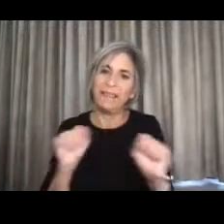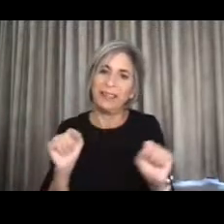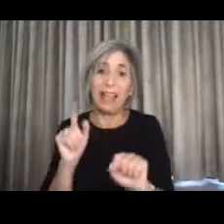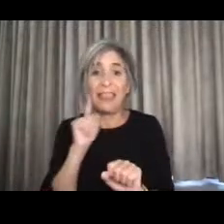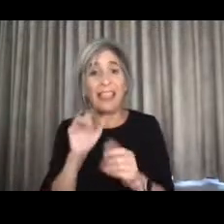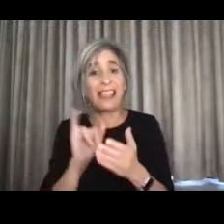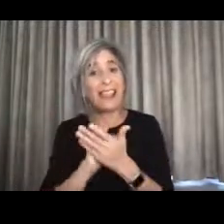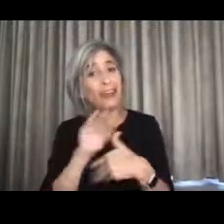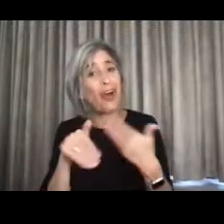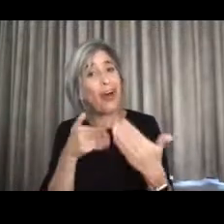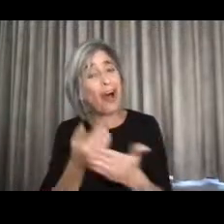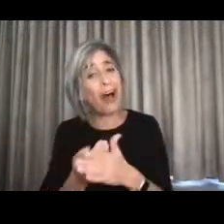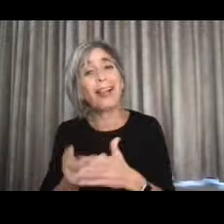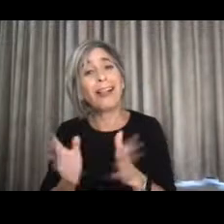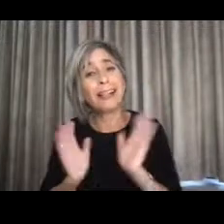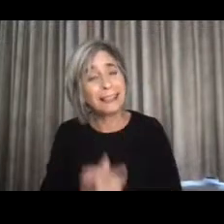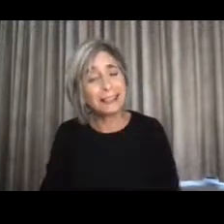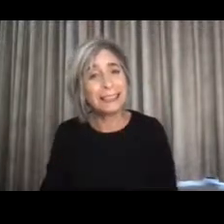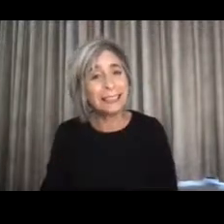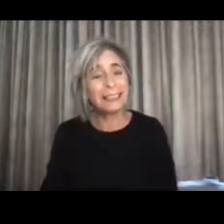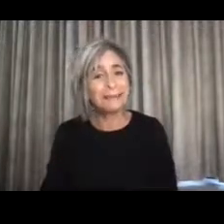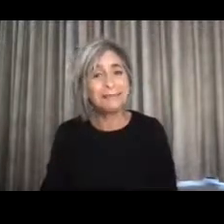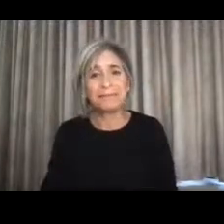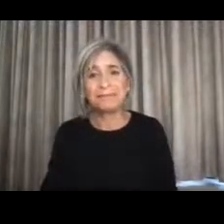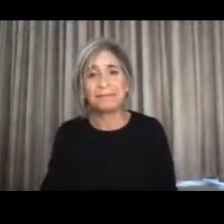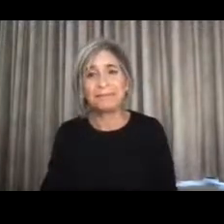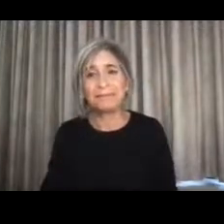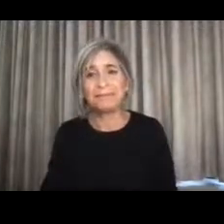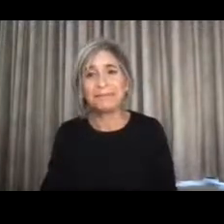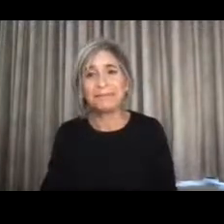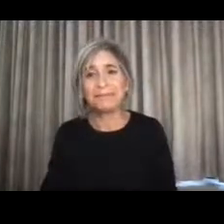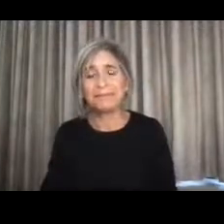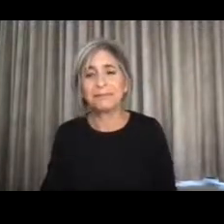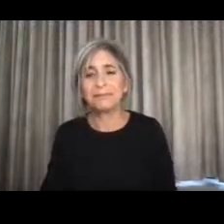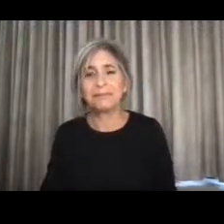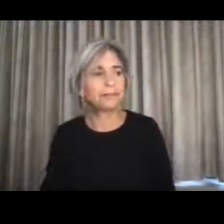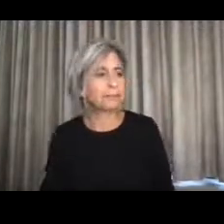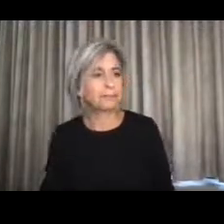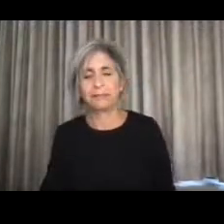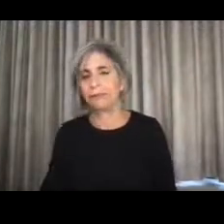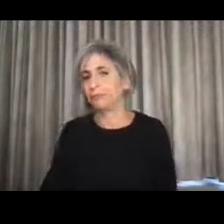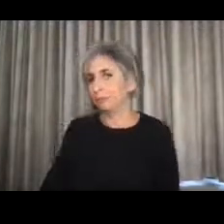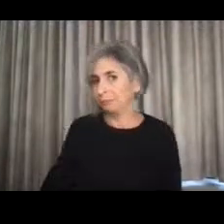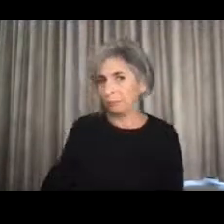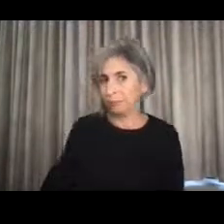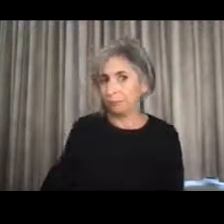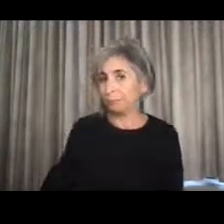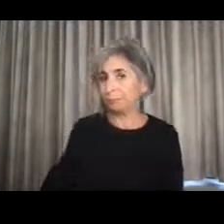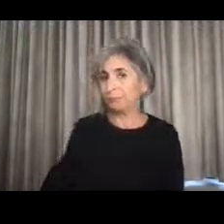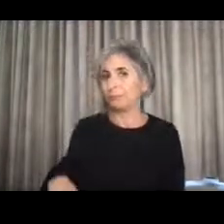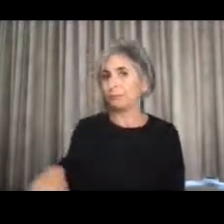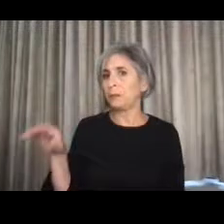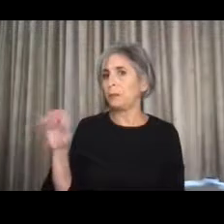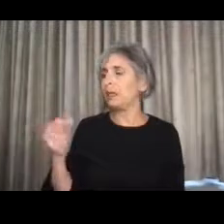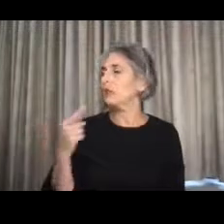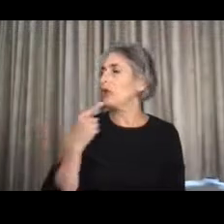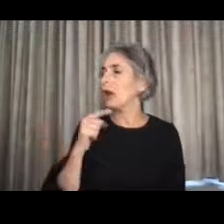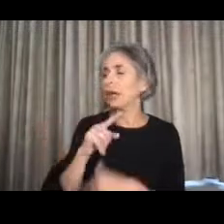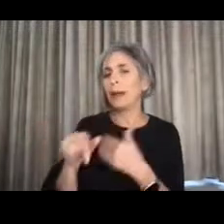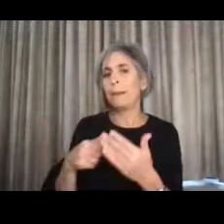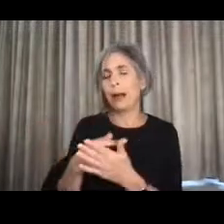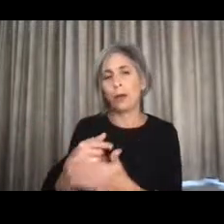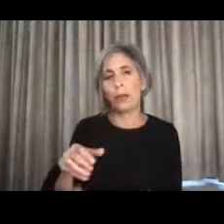was it, Laura and Chelsea, that I can Bill, one more time. Yeah, could you just talk about the CERT one more